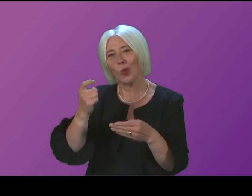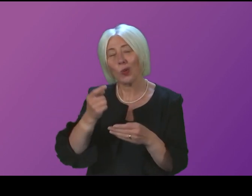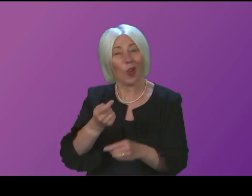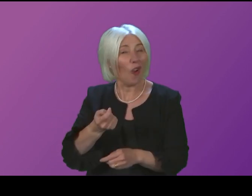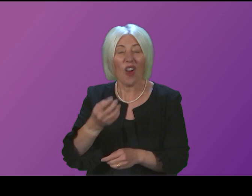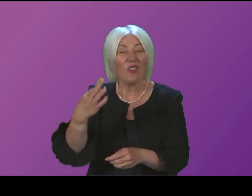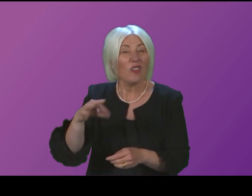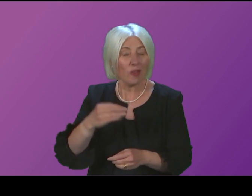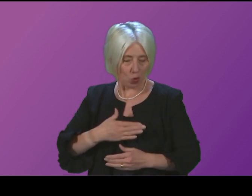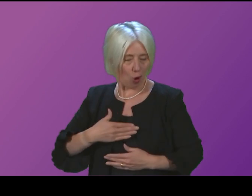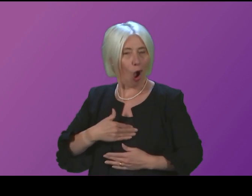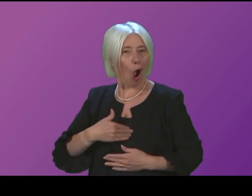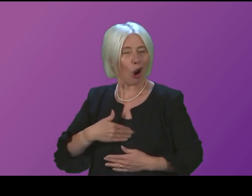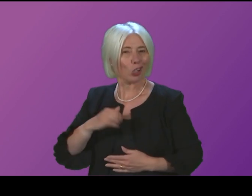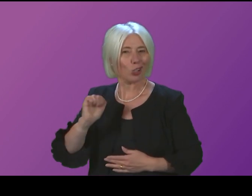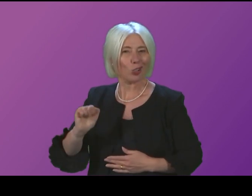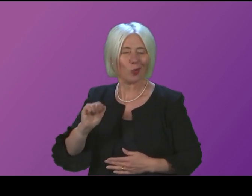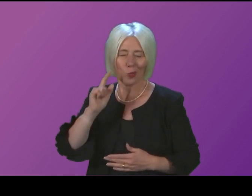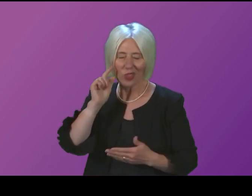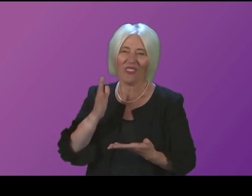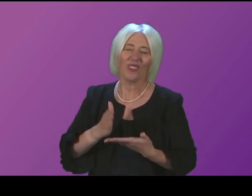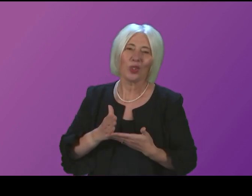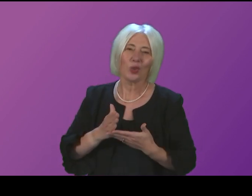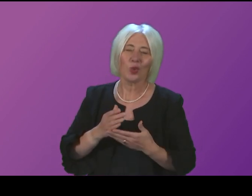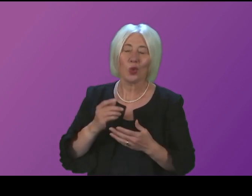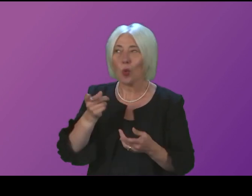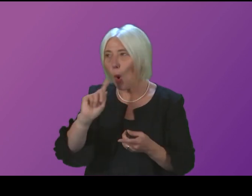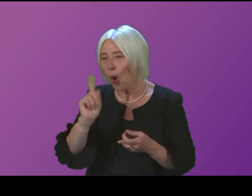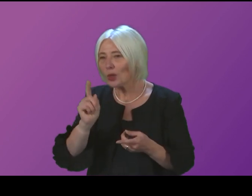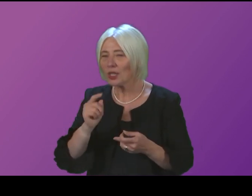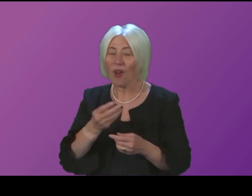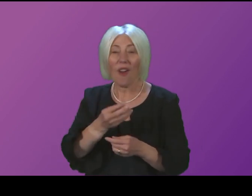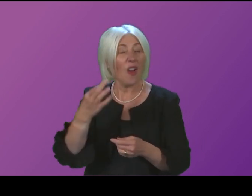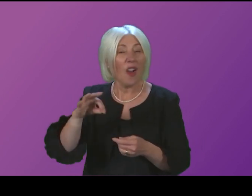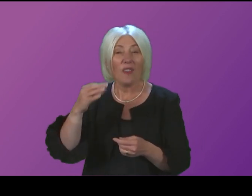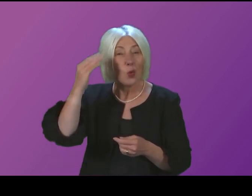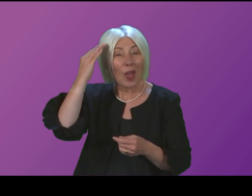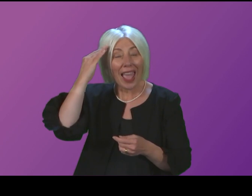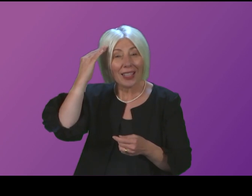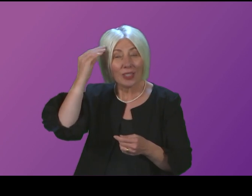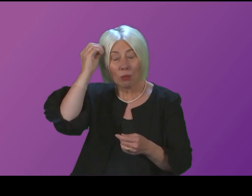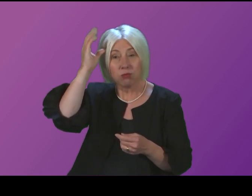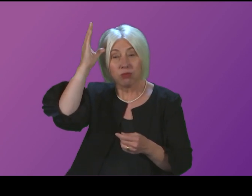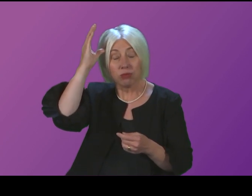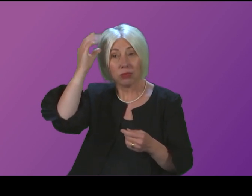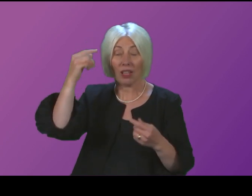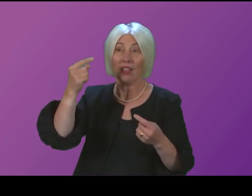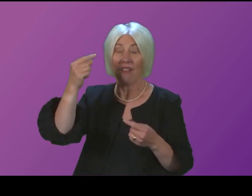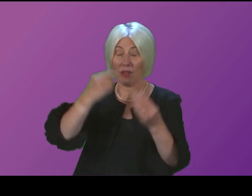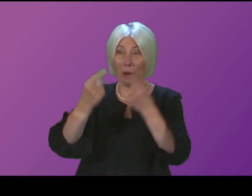like hers with virtue warmed, few heads with knowledge so informed.